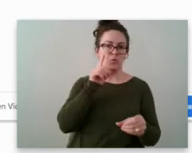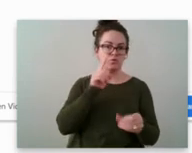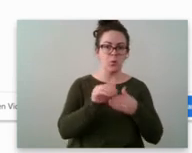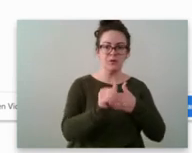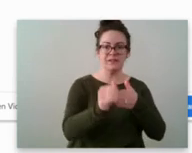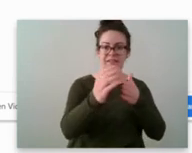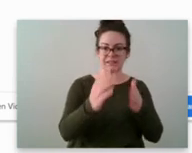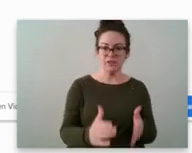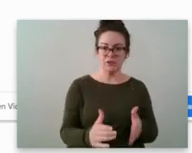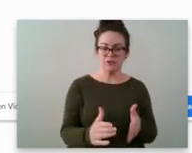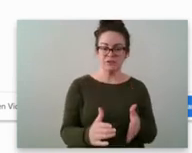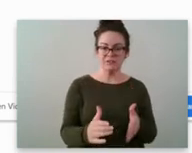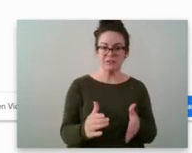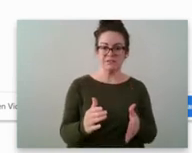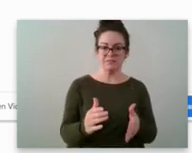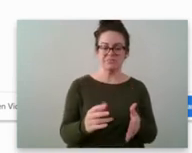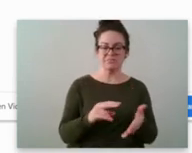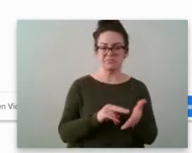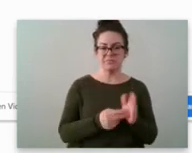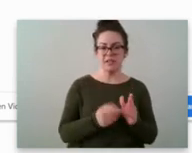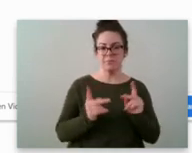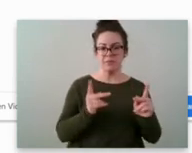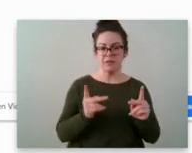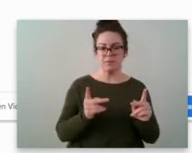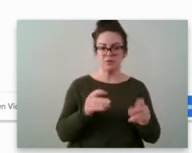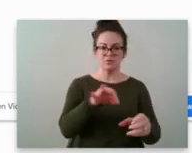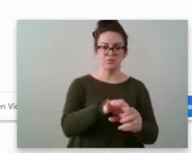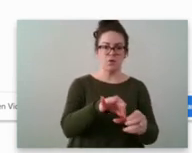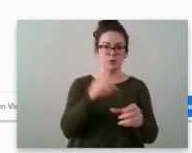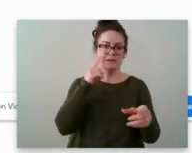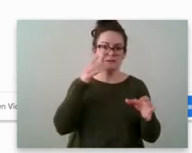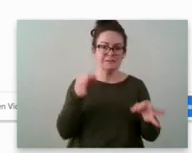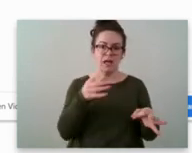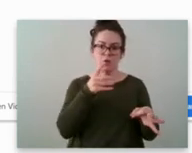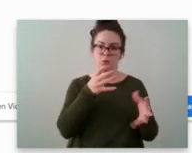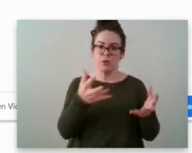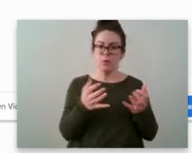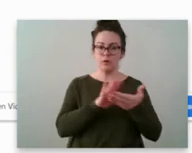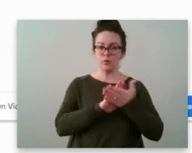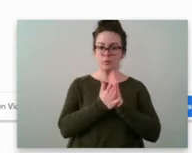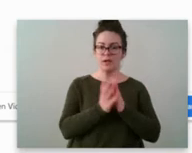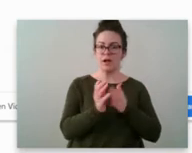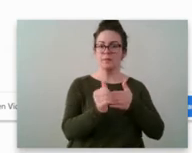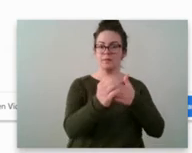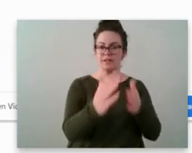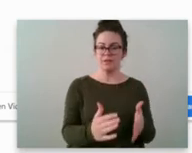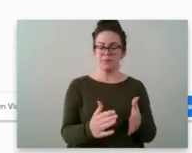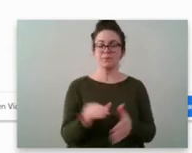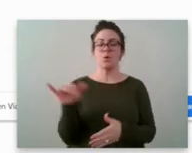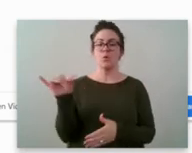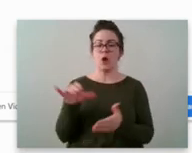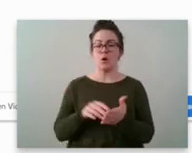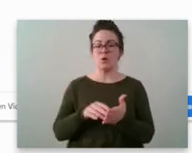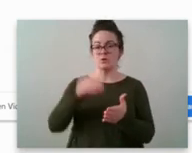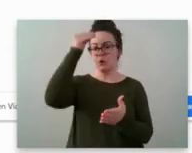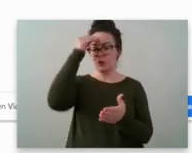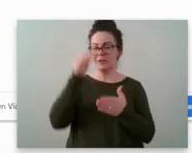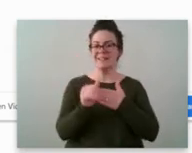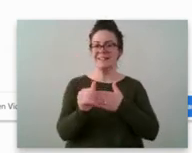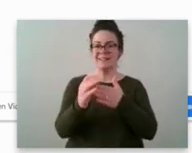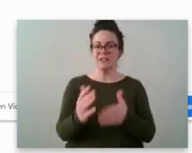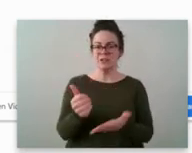elected, and that means that the people vote for who they want to be their leaders. We also learned that leaders help